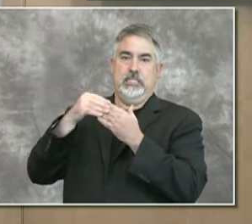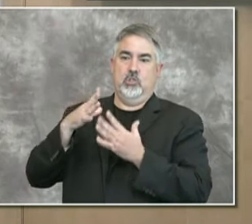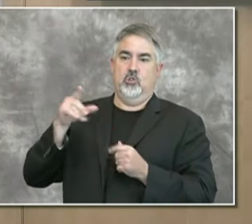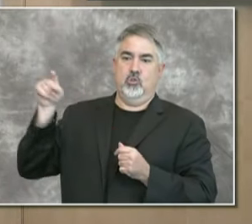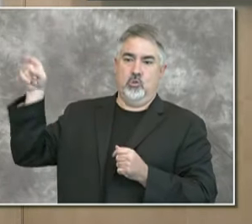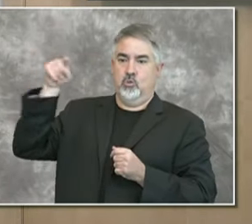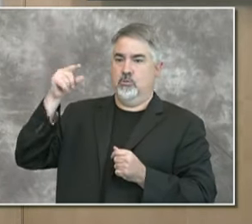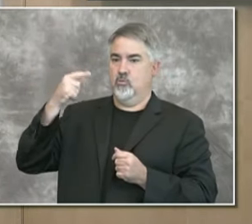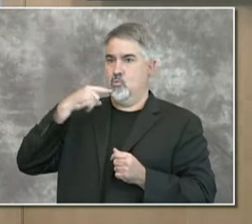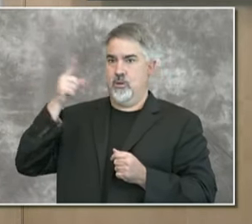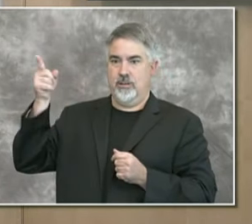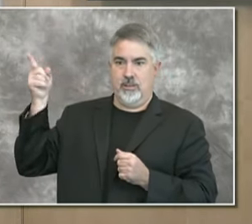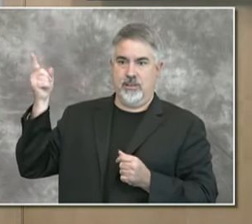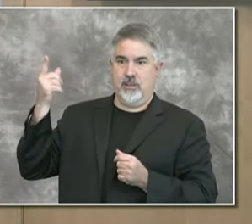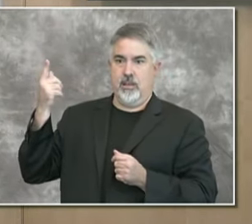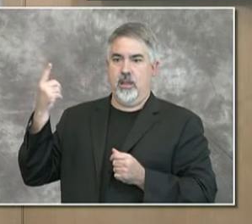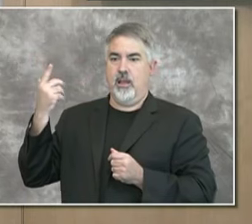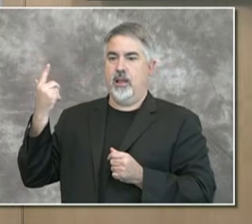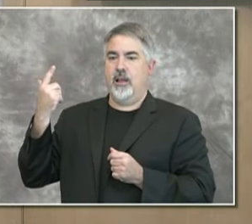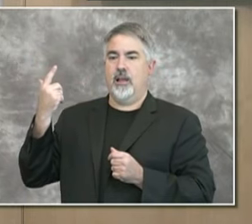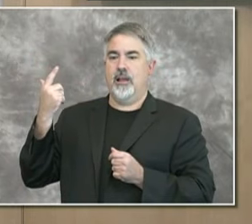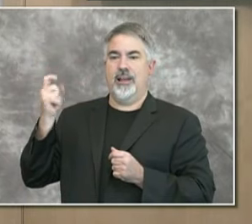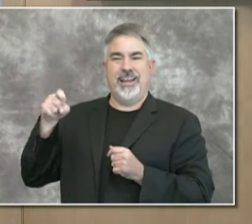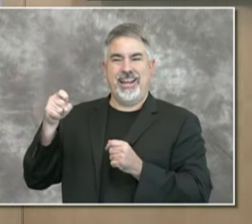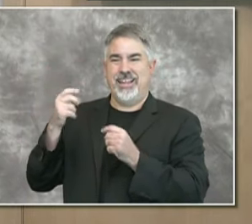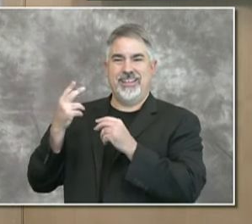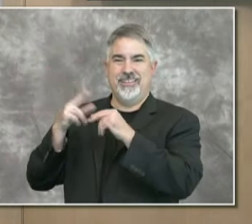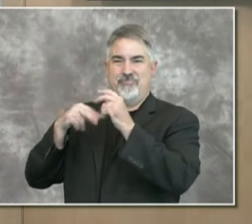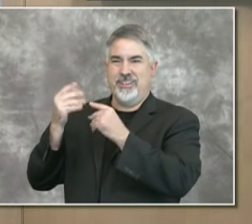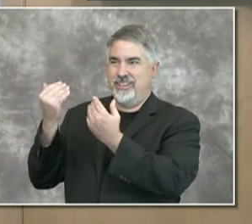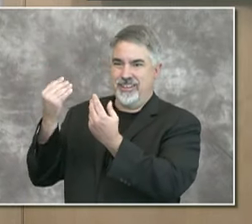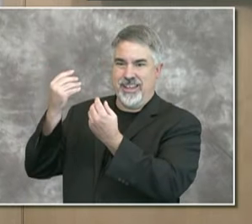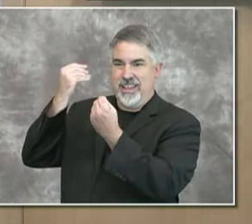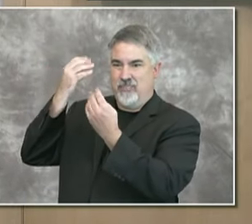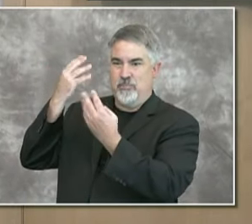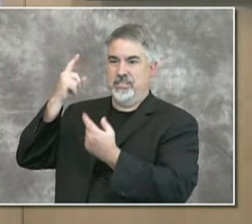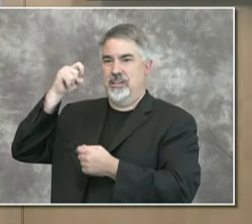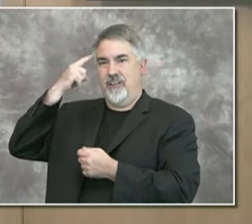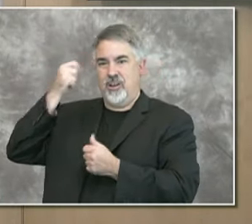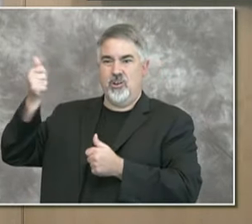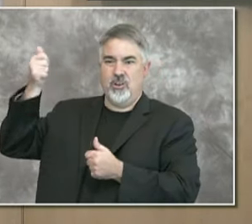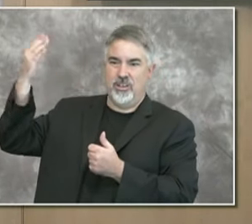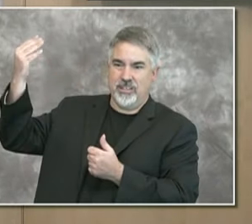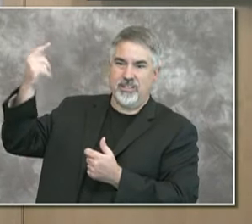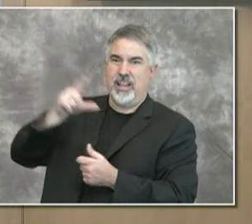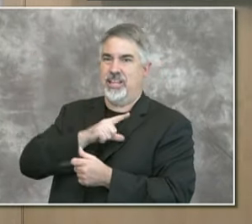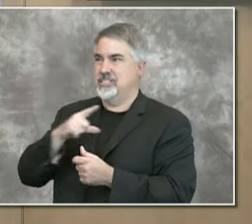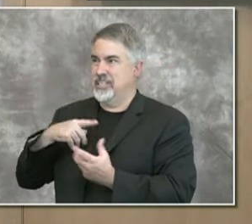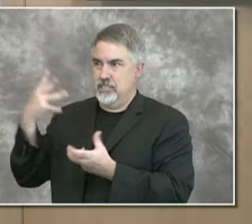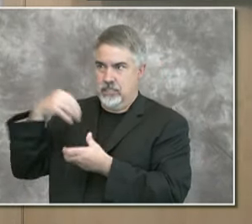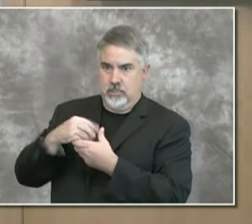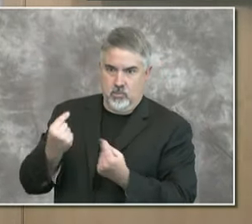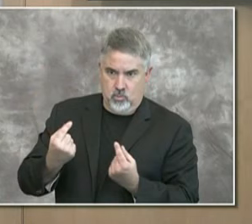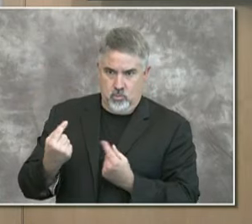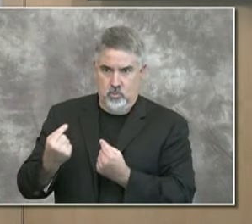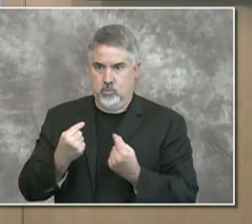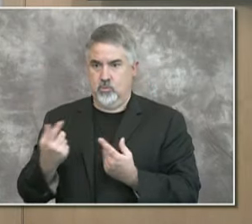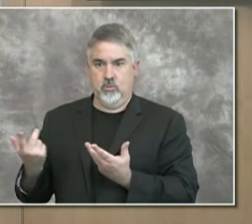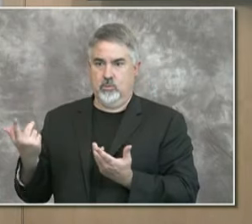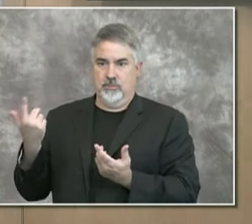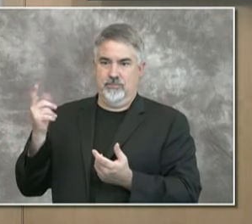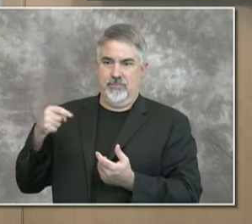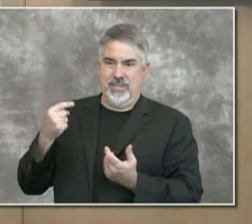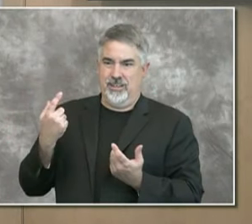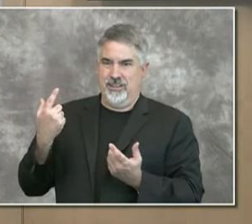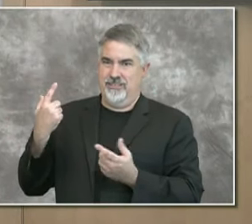already shown. And I have to tell you, I think the governor and the members of the legislature have been very, very positive and upfront in what they've been